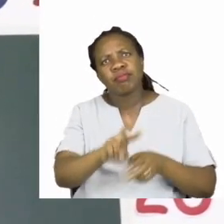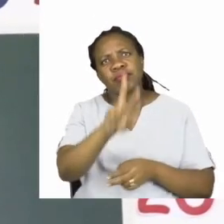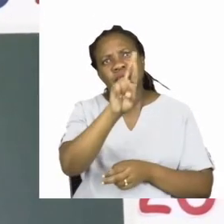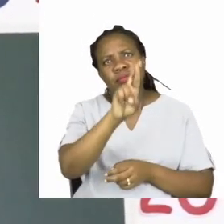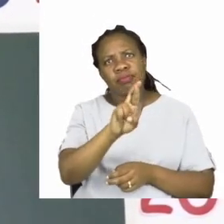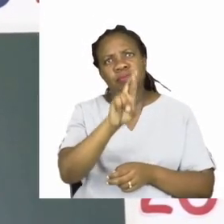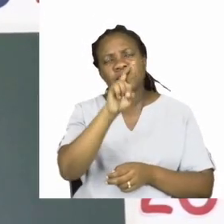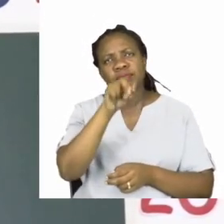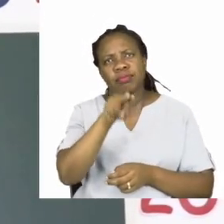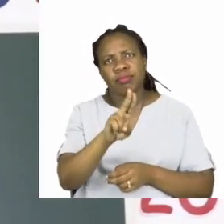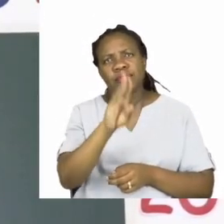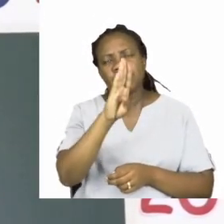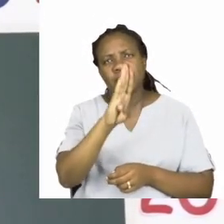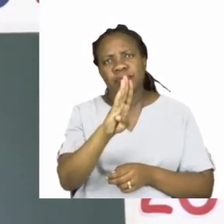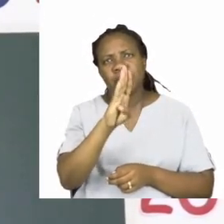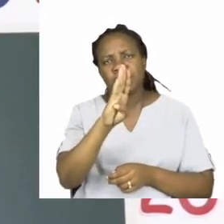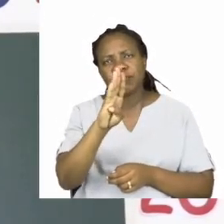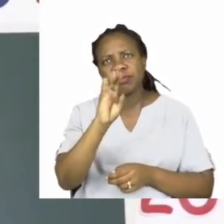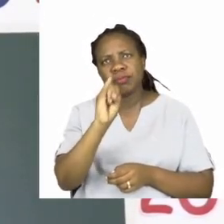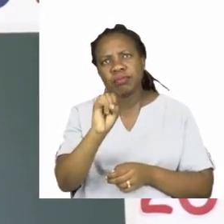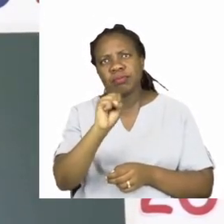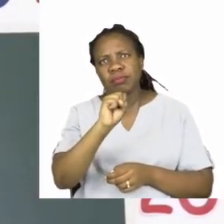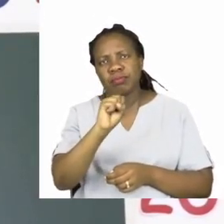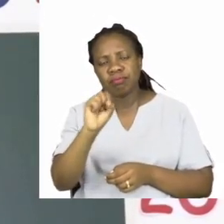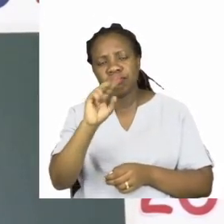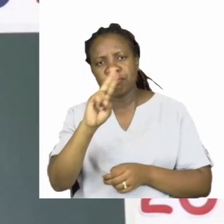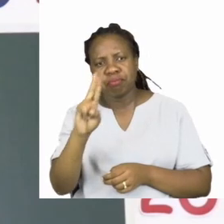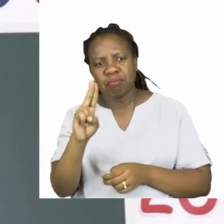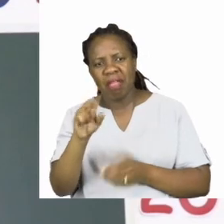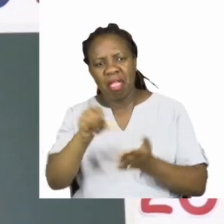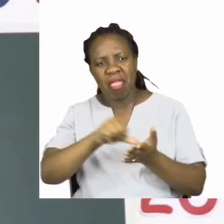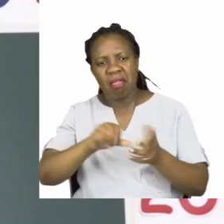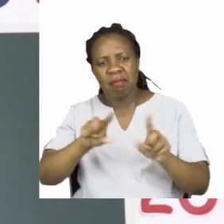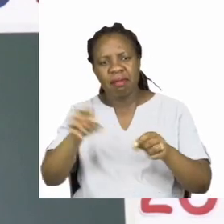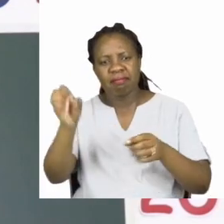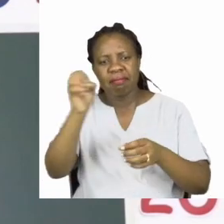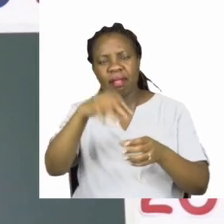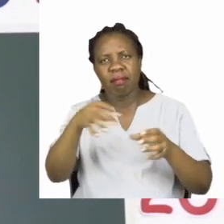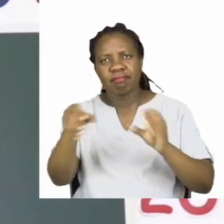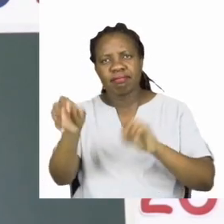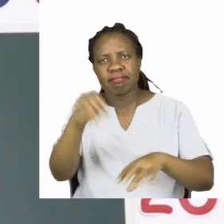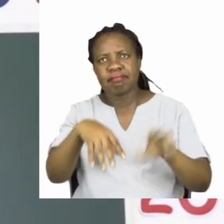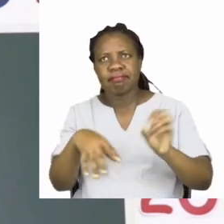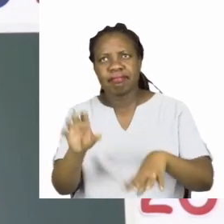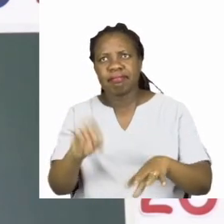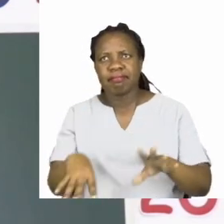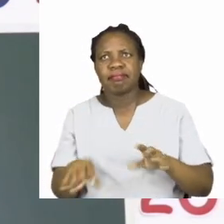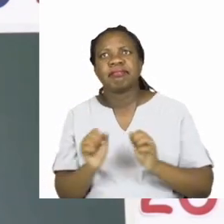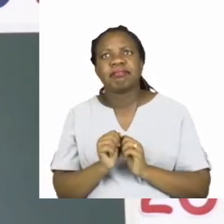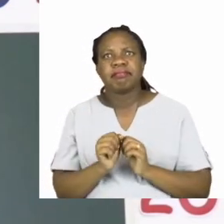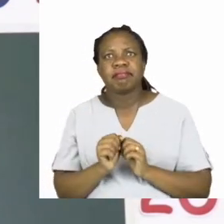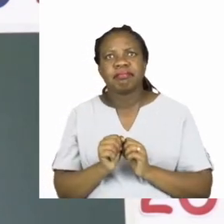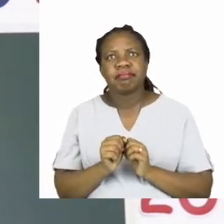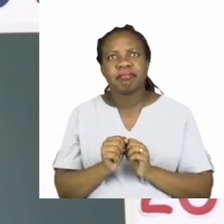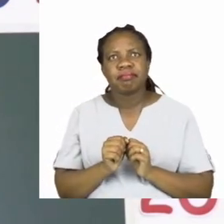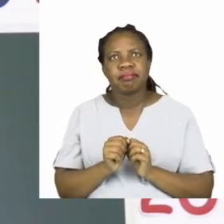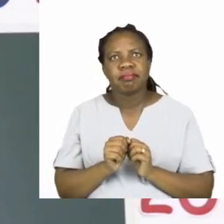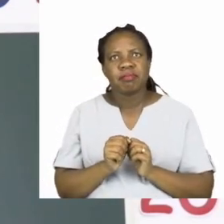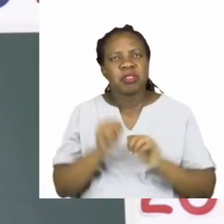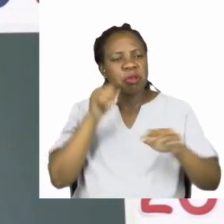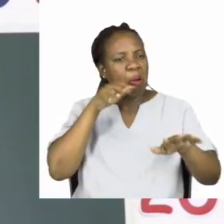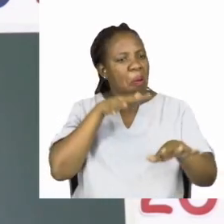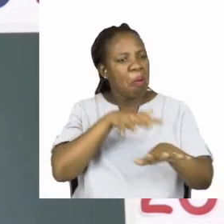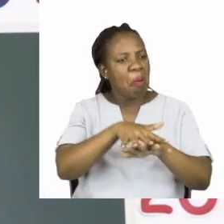is rubbish. That's the one we're going to do together. Now, the meaning of rubbish is